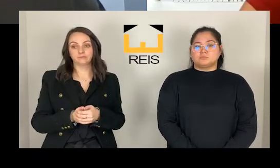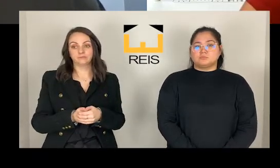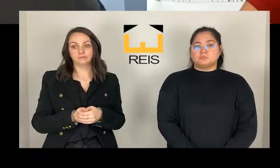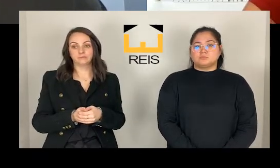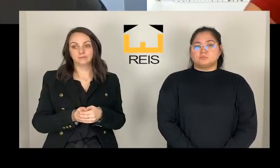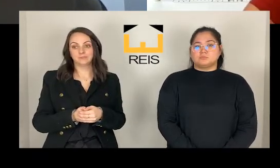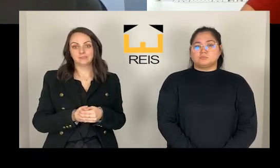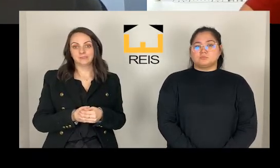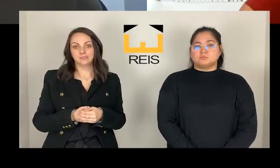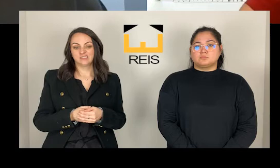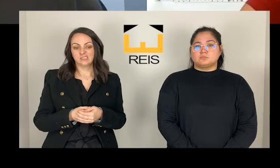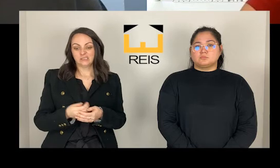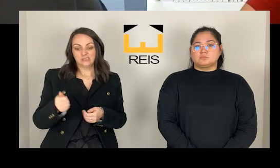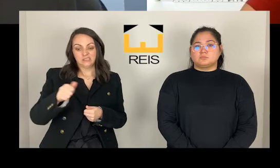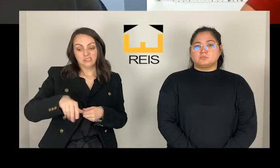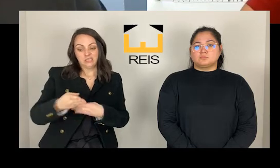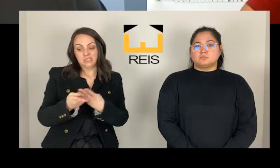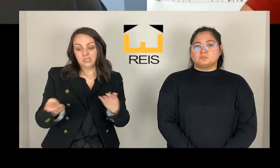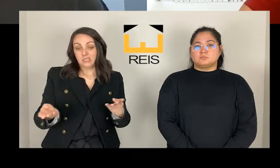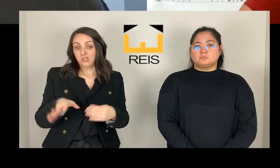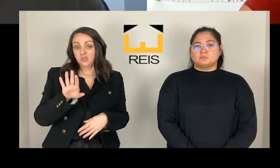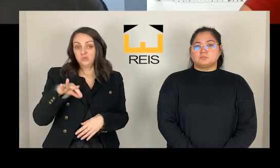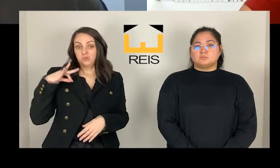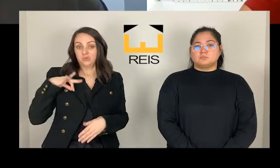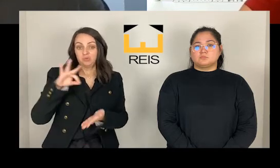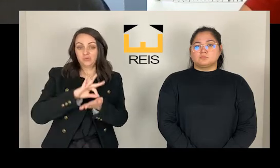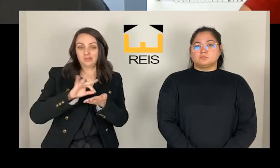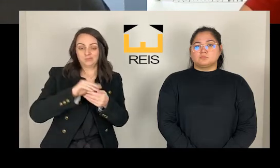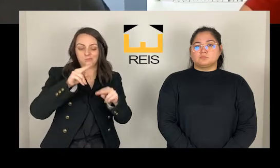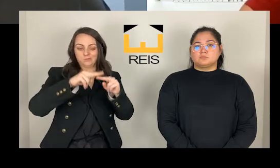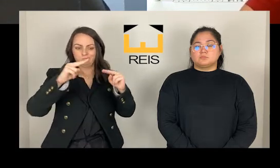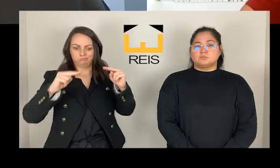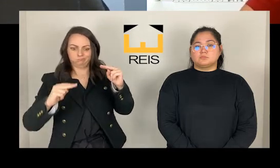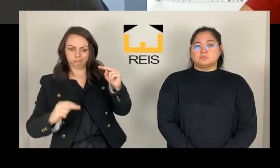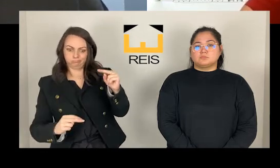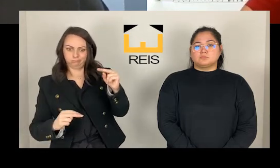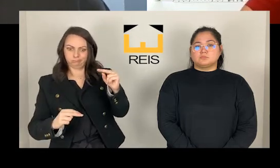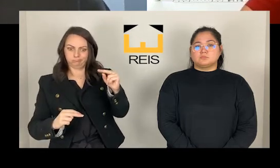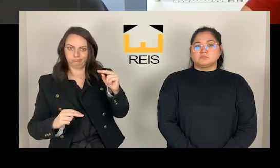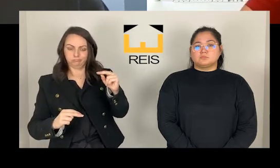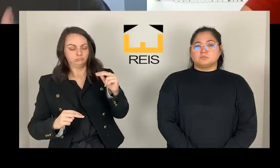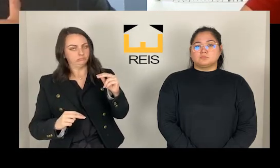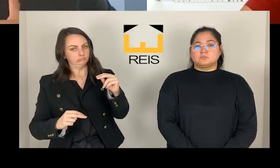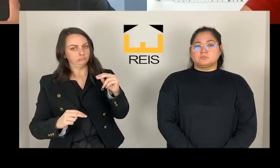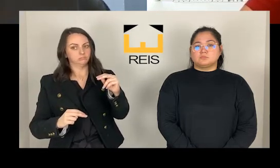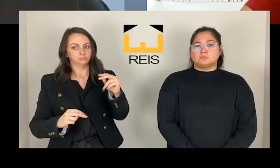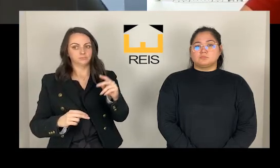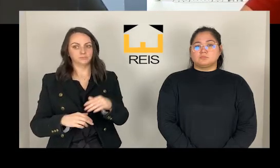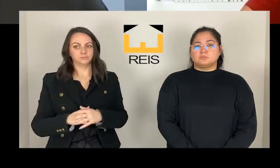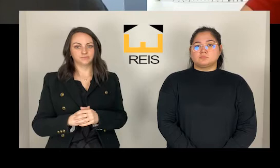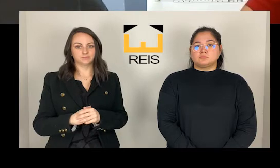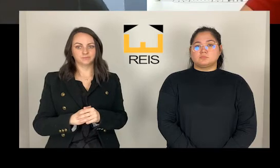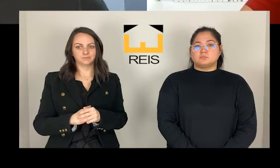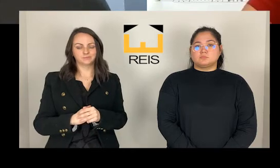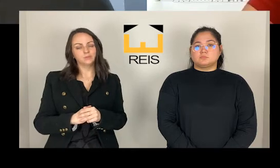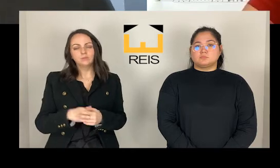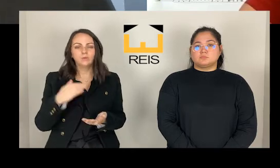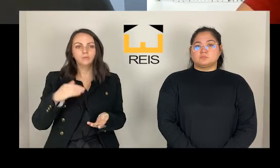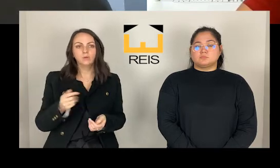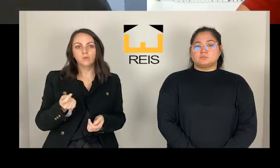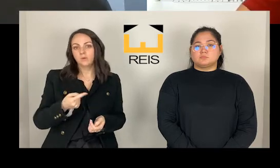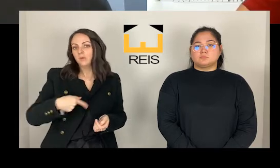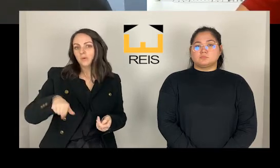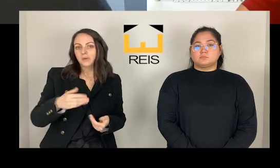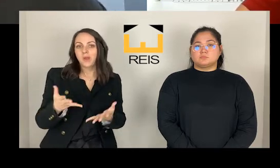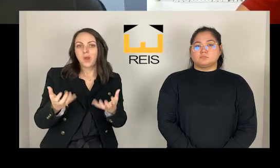is causing your score to be lower than where you would like for it to be, sorry about that. We all want,